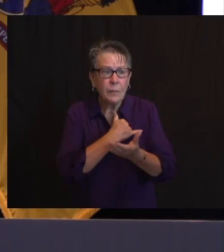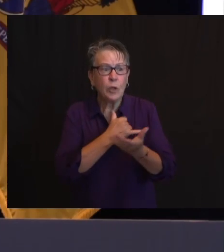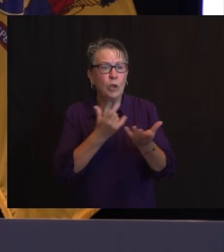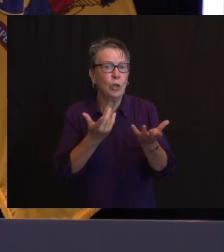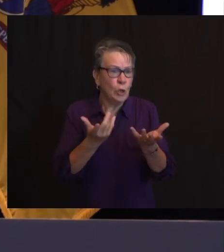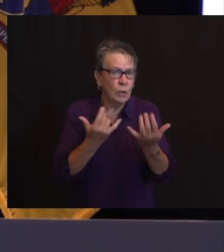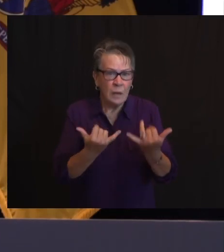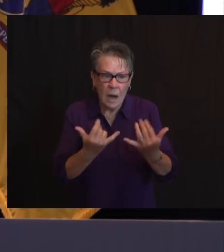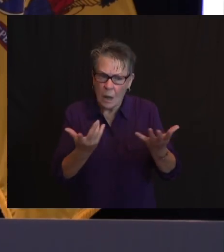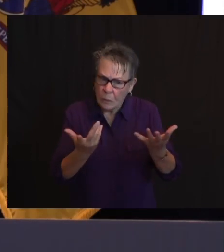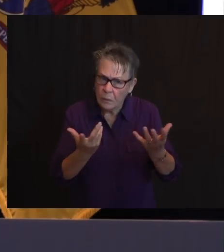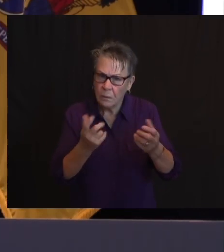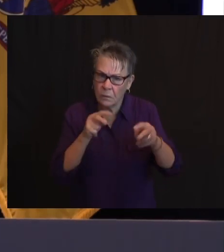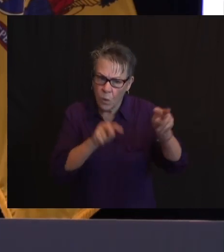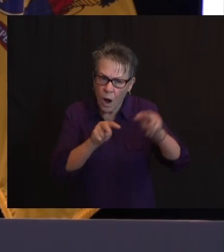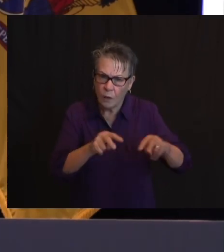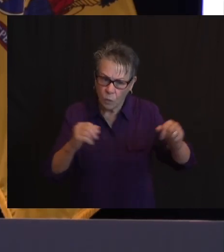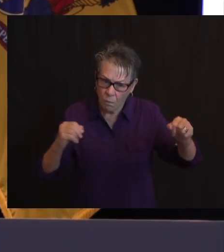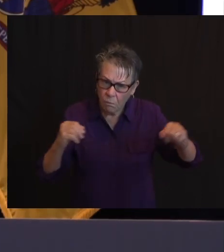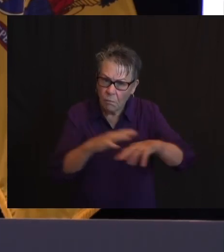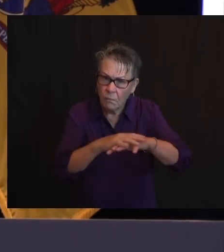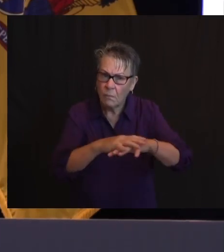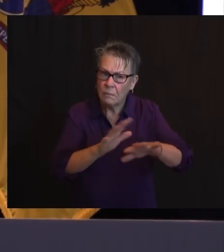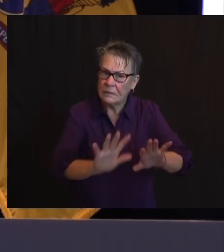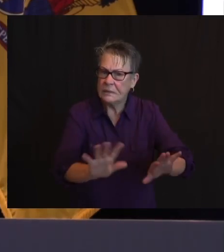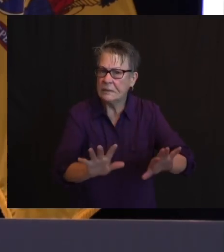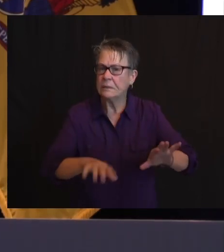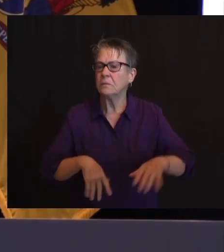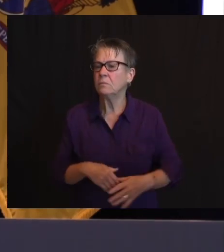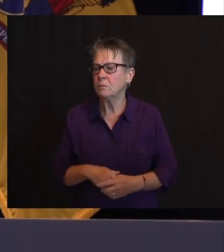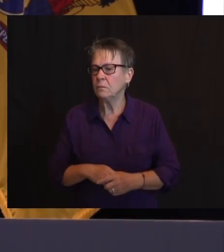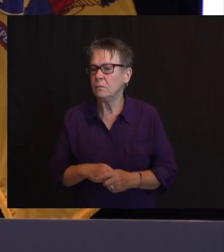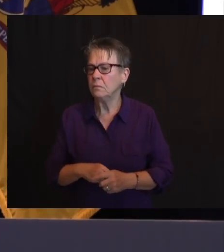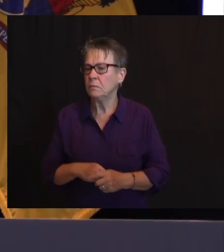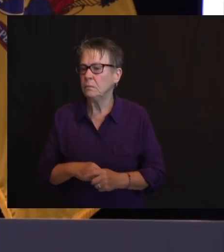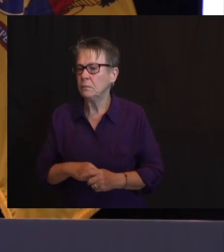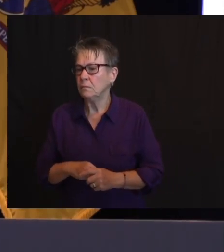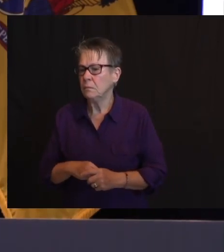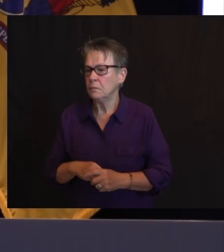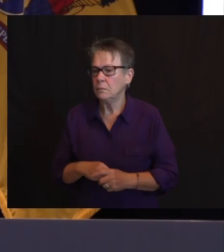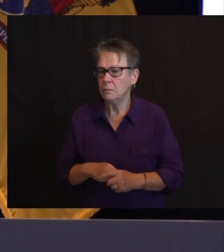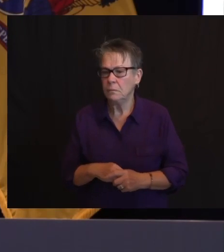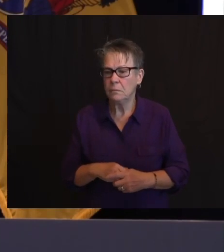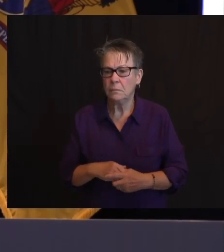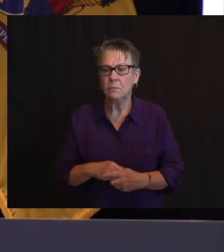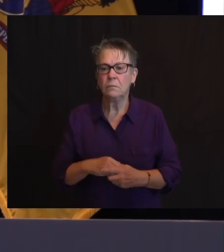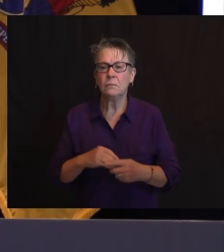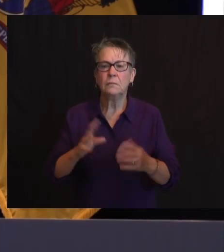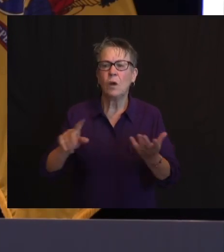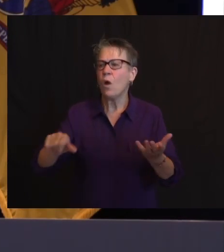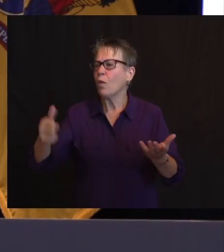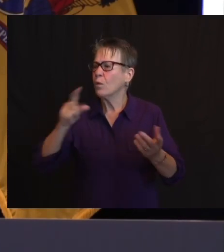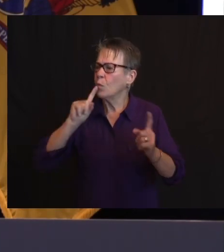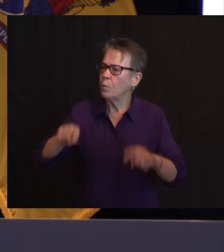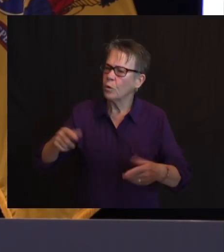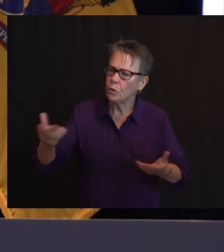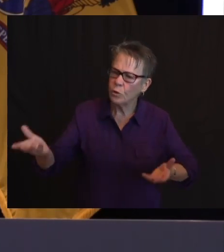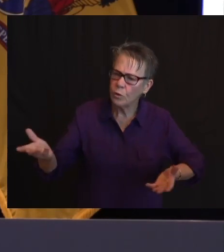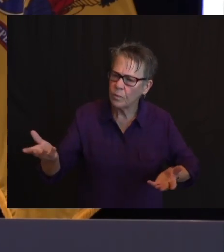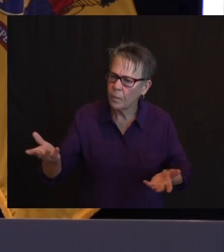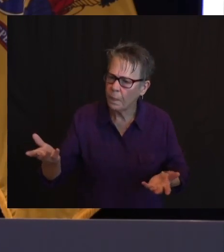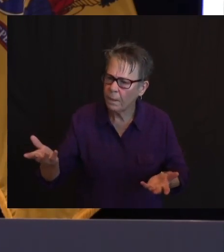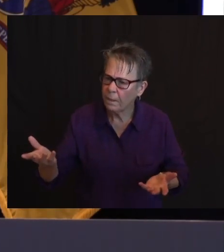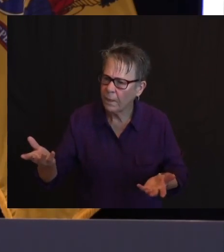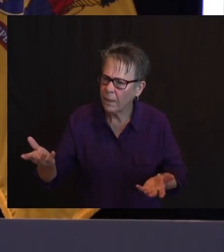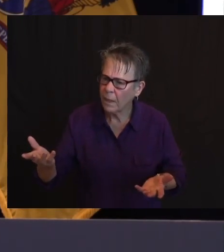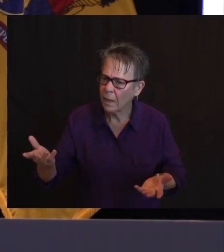said today that baby bonds won't be included in the next budget, and the Star-Ledger reported that you agreed that